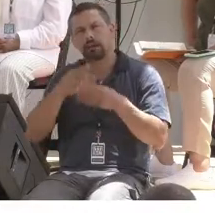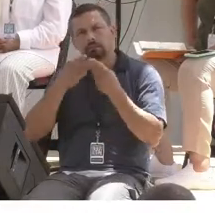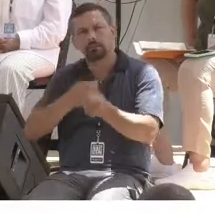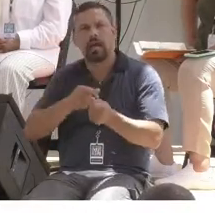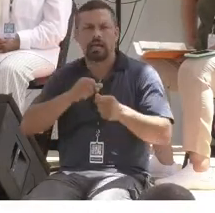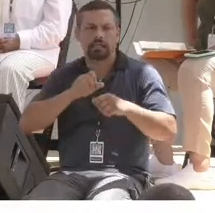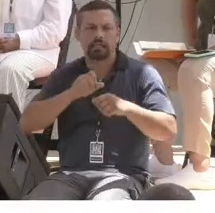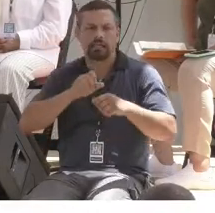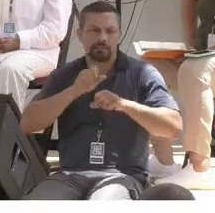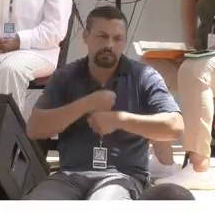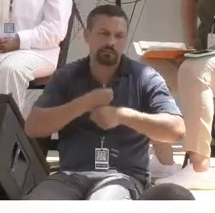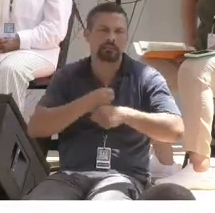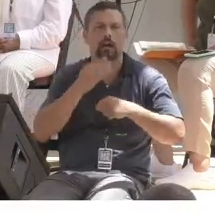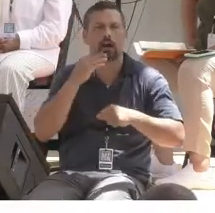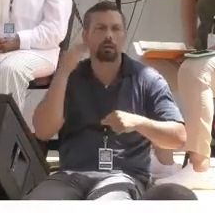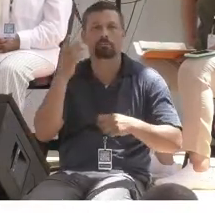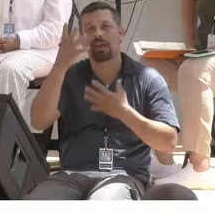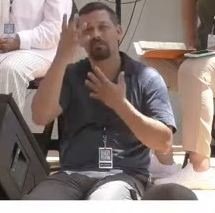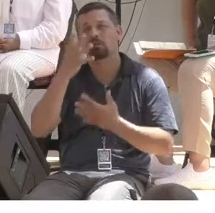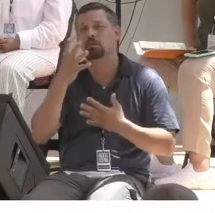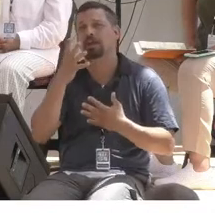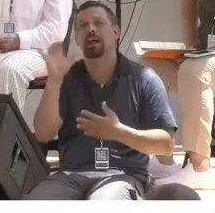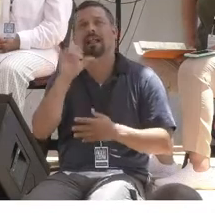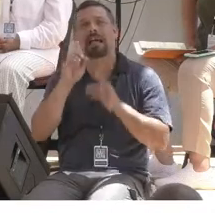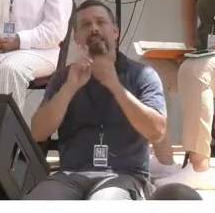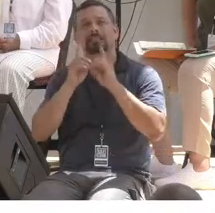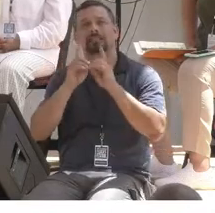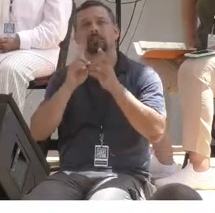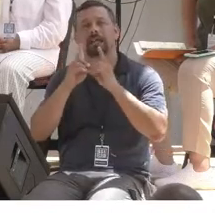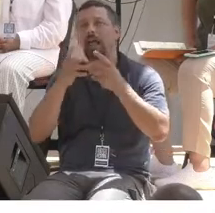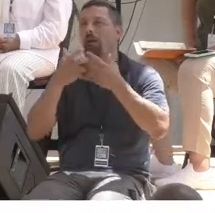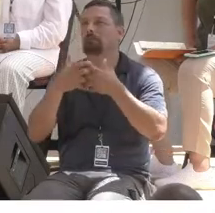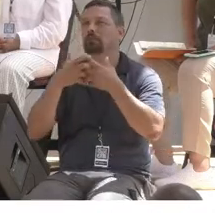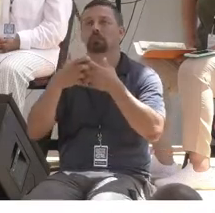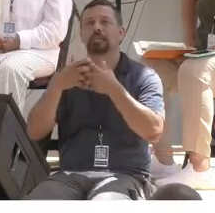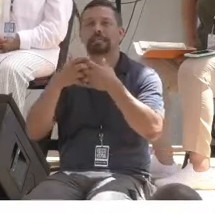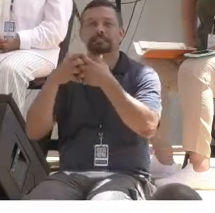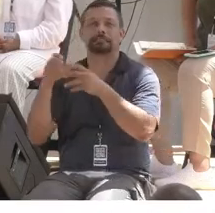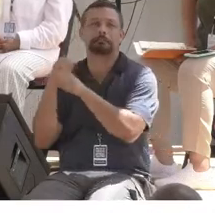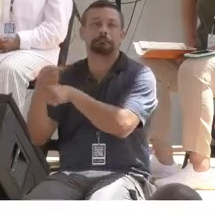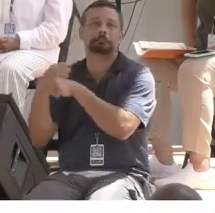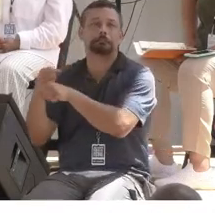home sitting and making that. Unfortunately, like I said, with digitization and these machines coming in,